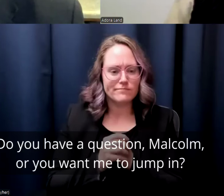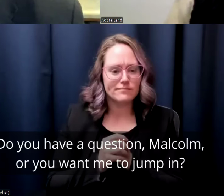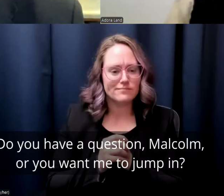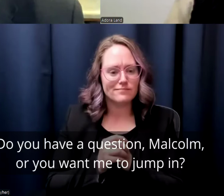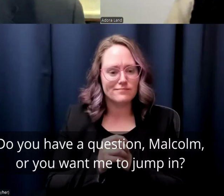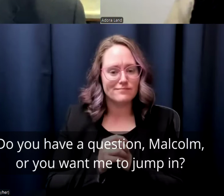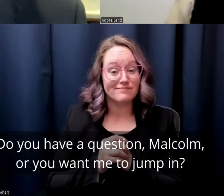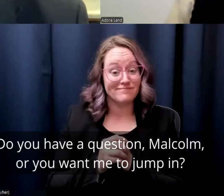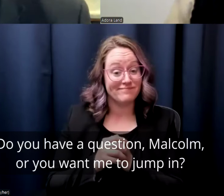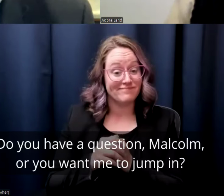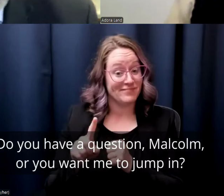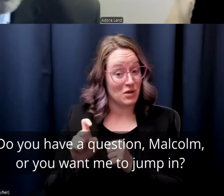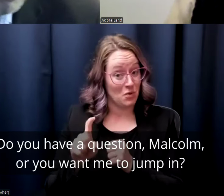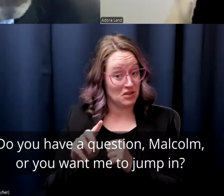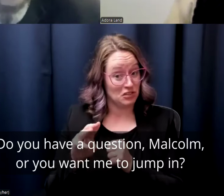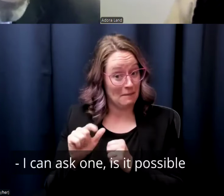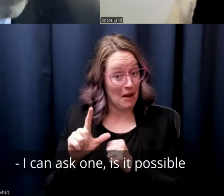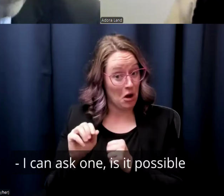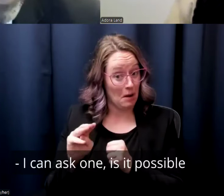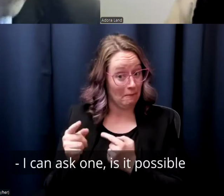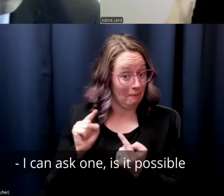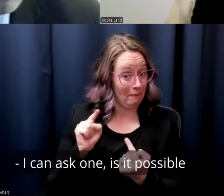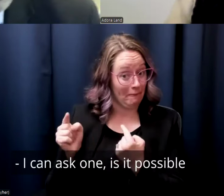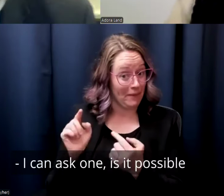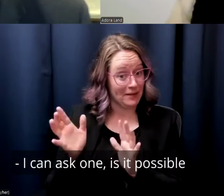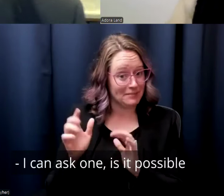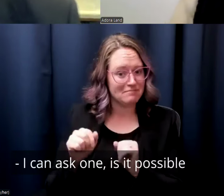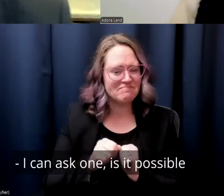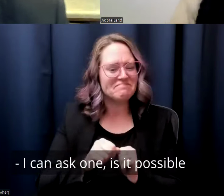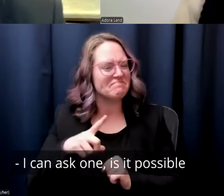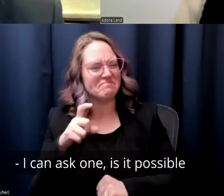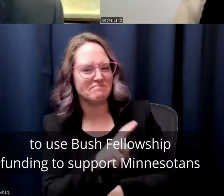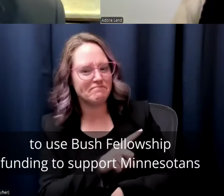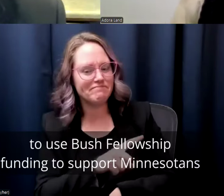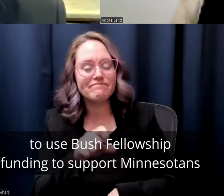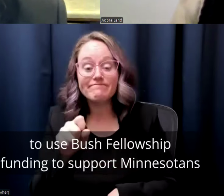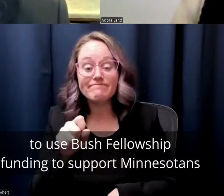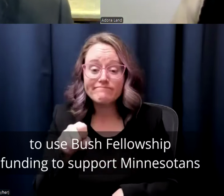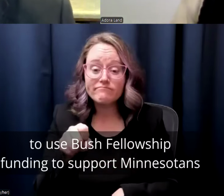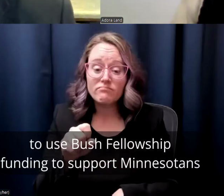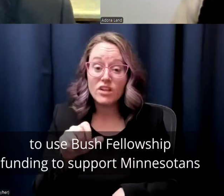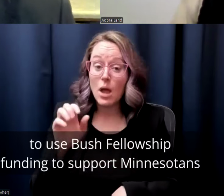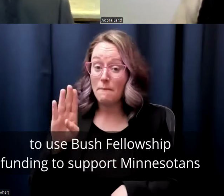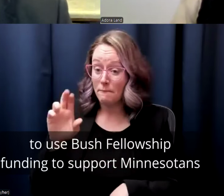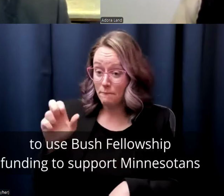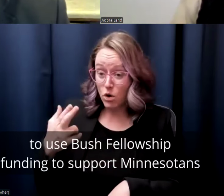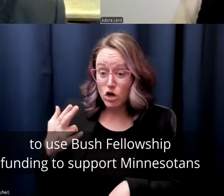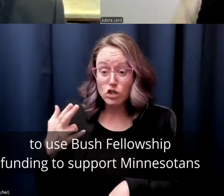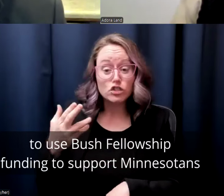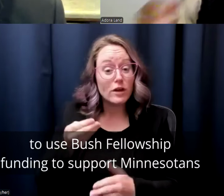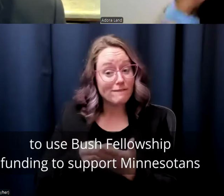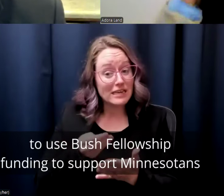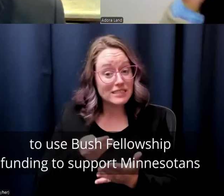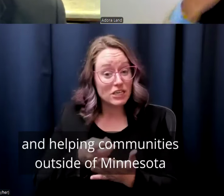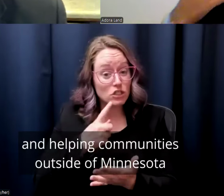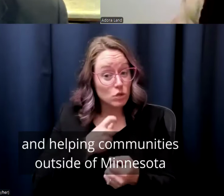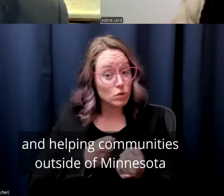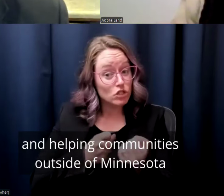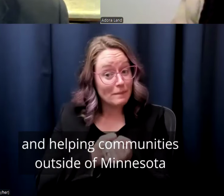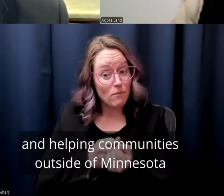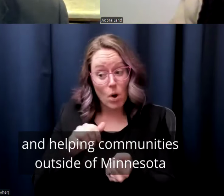Do you have a question, Malcolm, or you want me to jump Uh, in? I can ask one. Go ahead. Is it possible to use Bush Fellowship funding to support Minnesotans